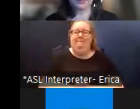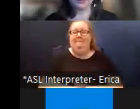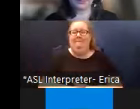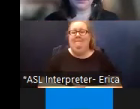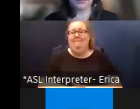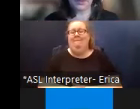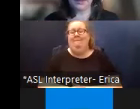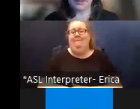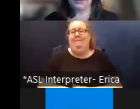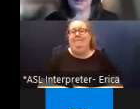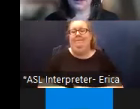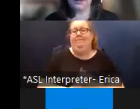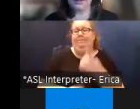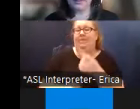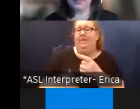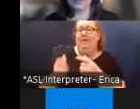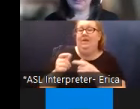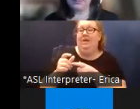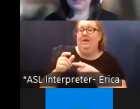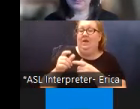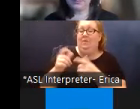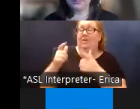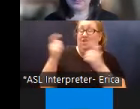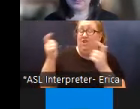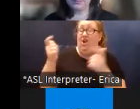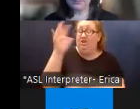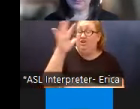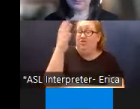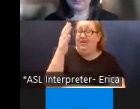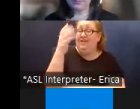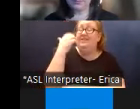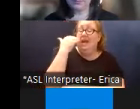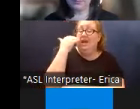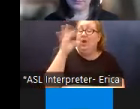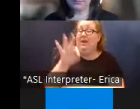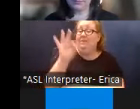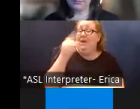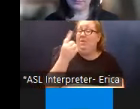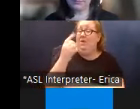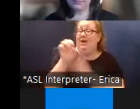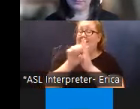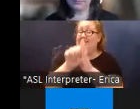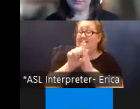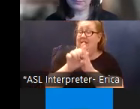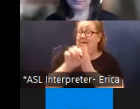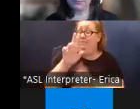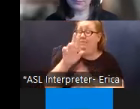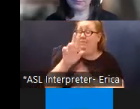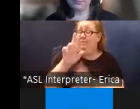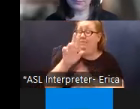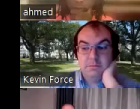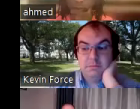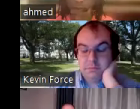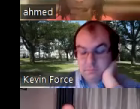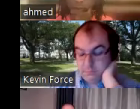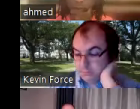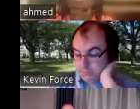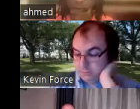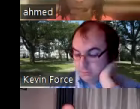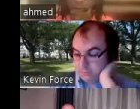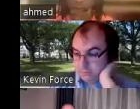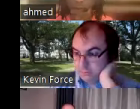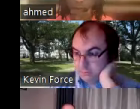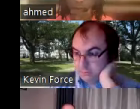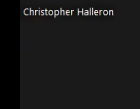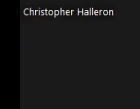And the larger trees, I've noticed, I can pick out one example on Broadway between 5th and 4th and 5th Street, I think it